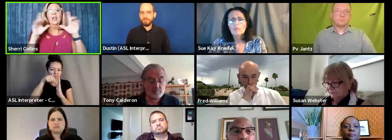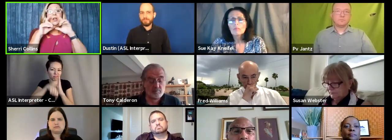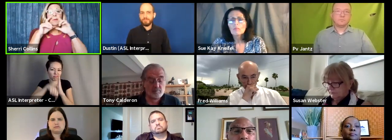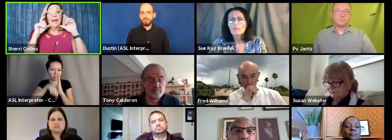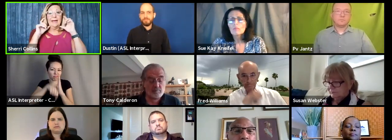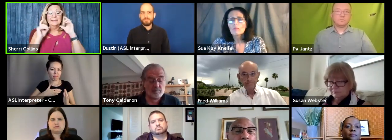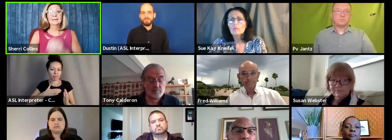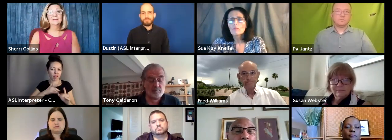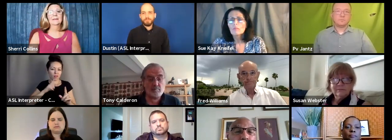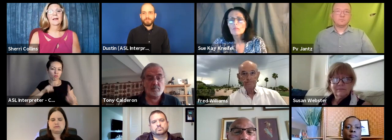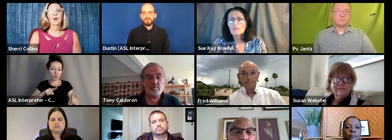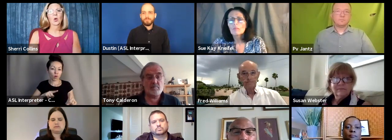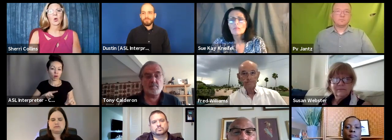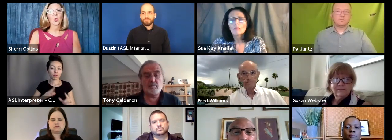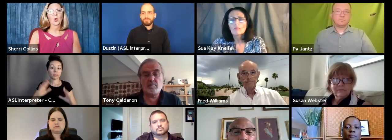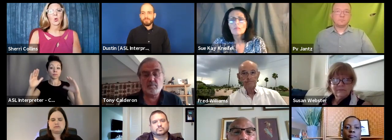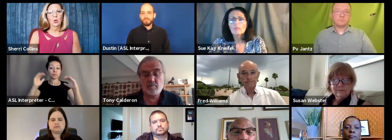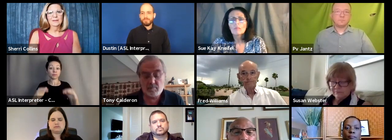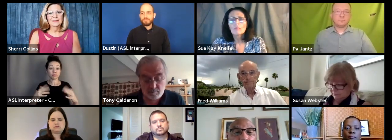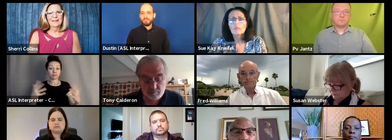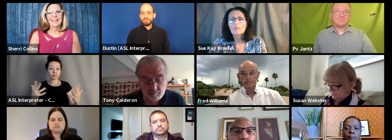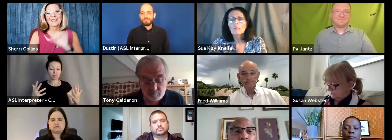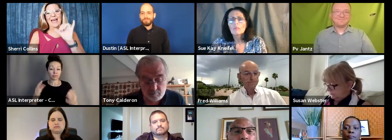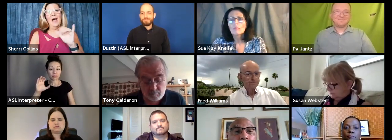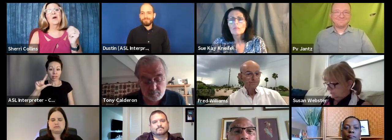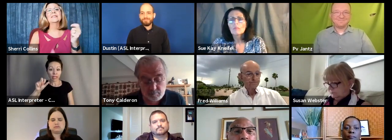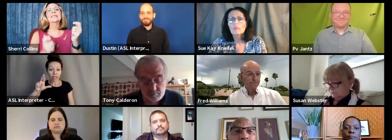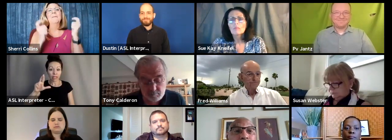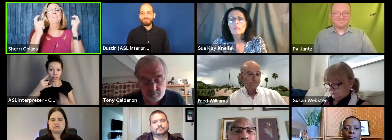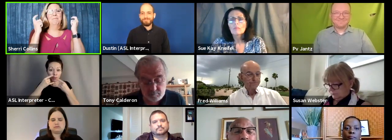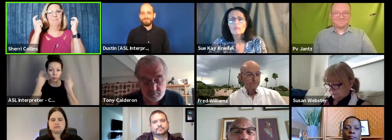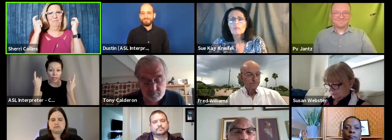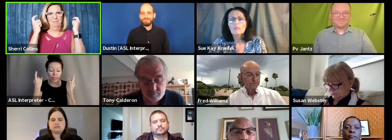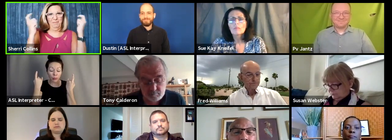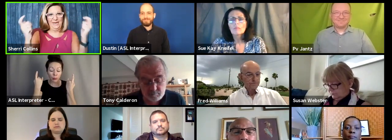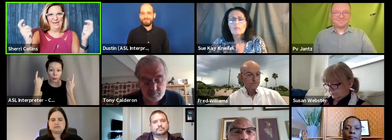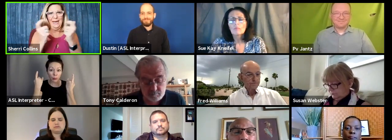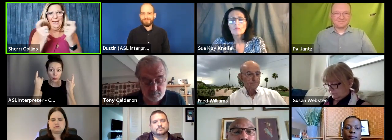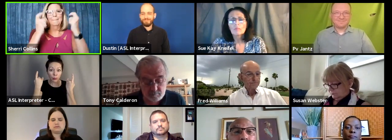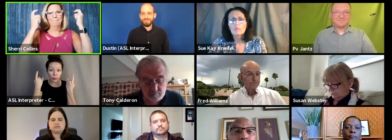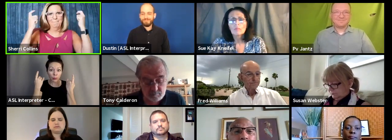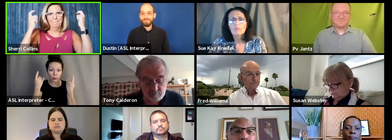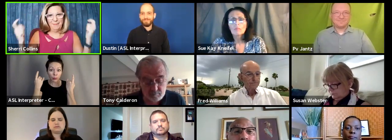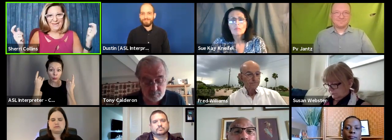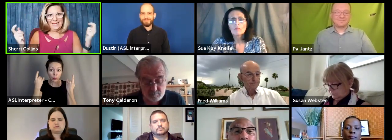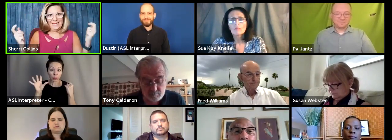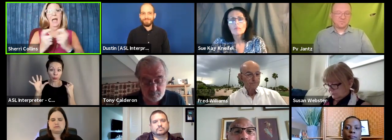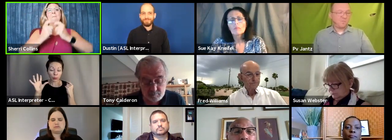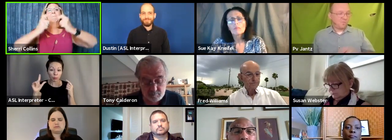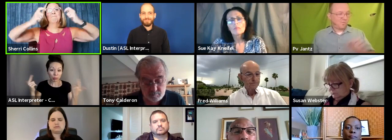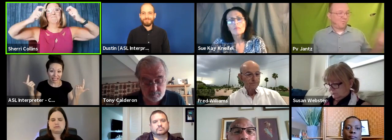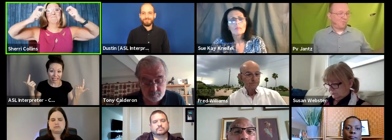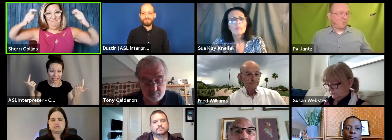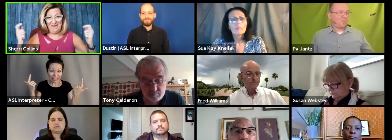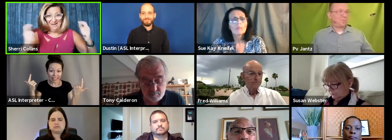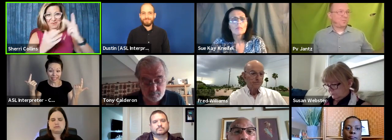The clear math, whew, that was a big